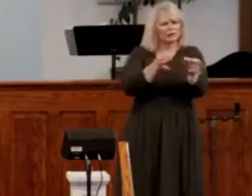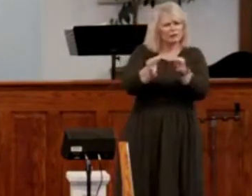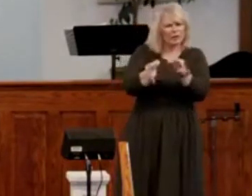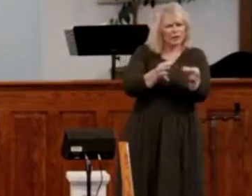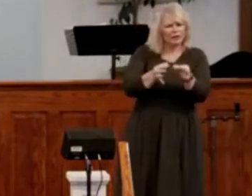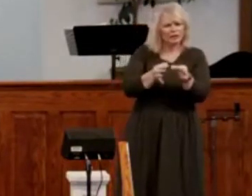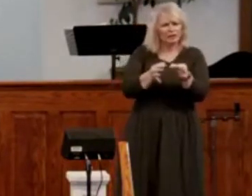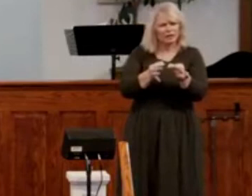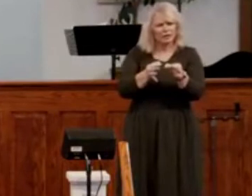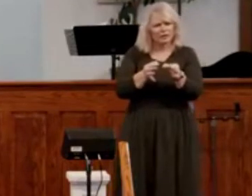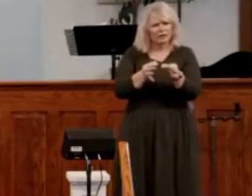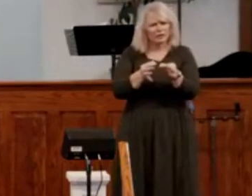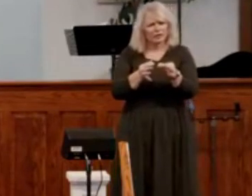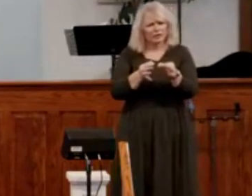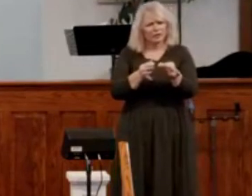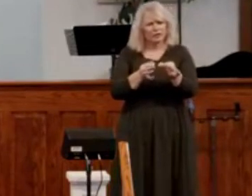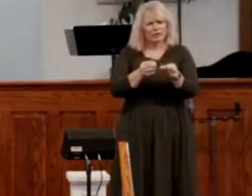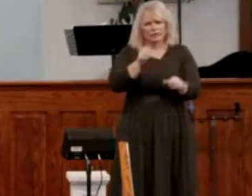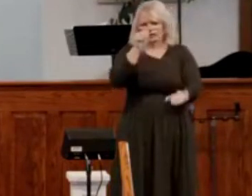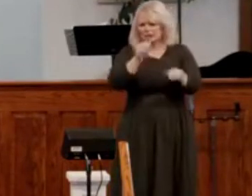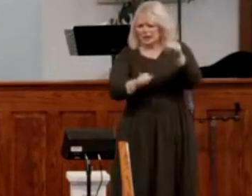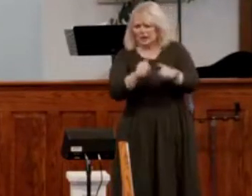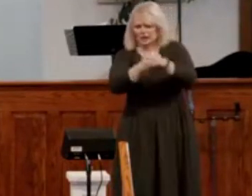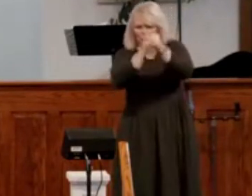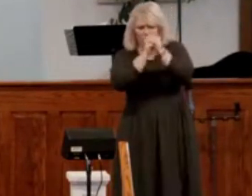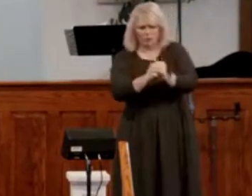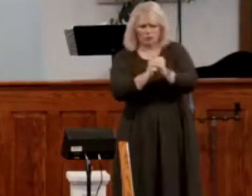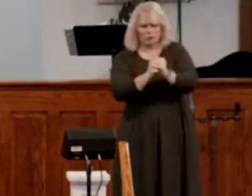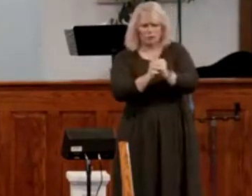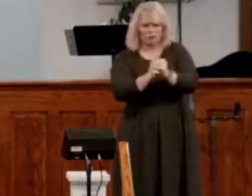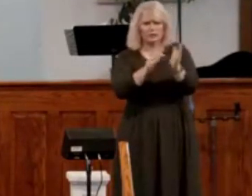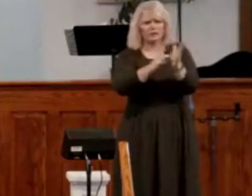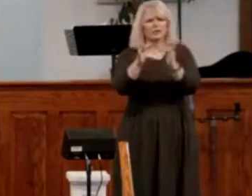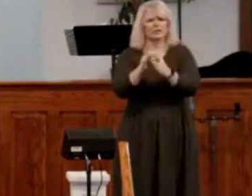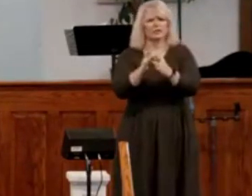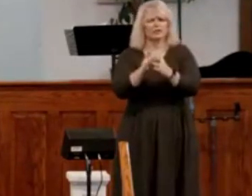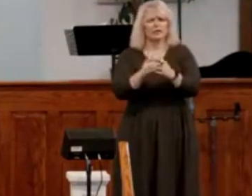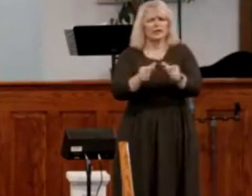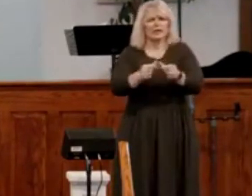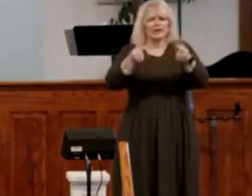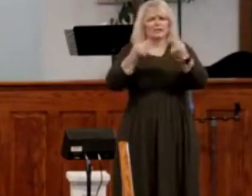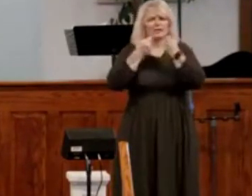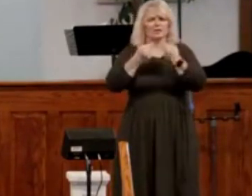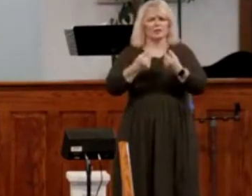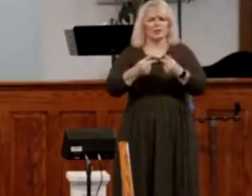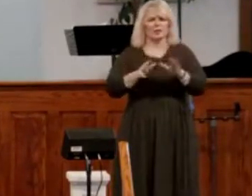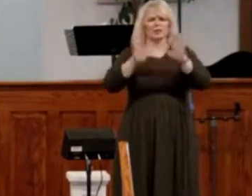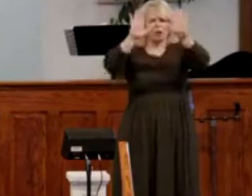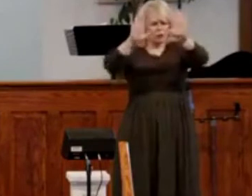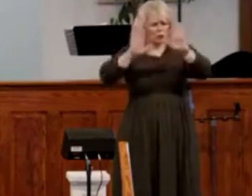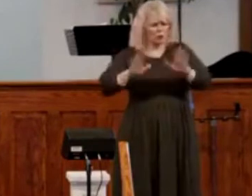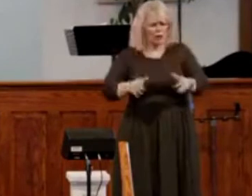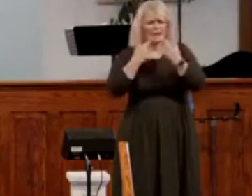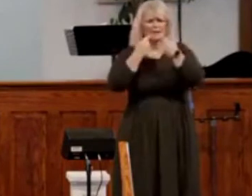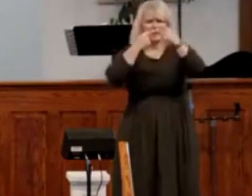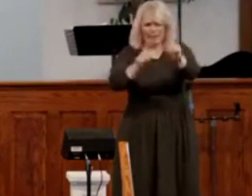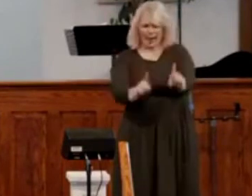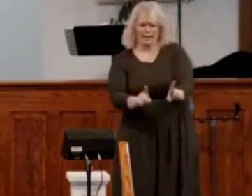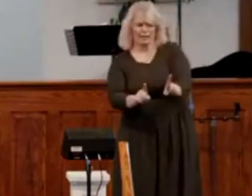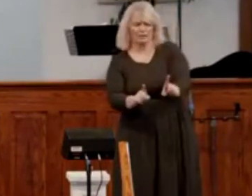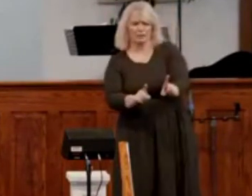these wavering worshipers that Jesus gives the greatest command of all time. So let's look at the text.